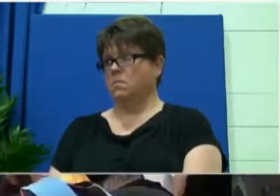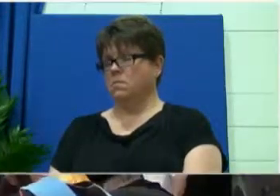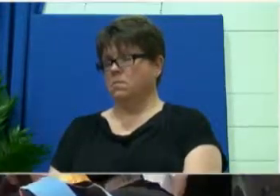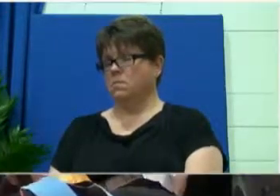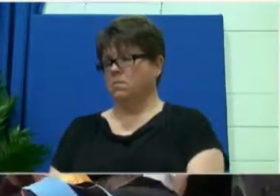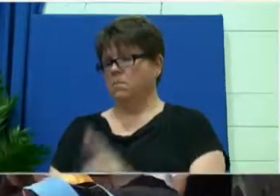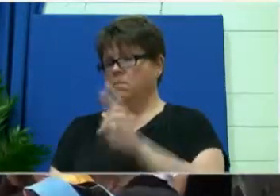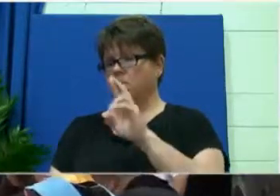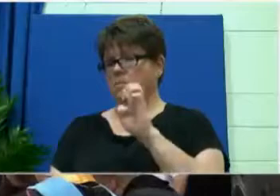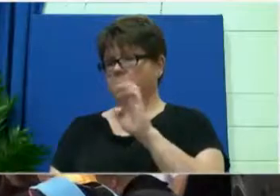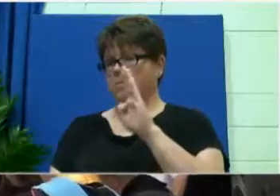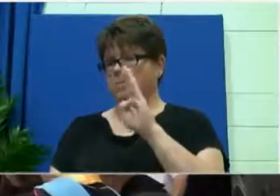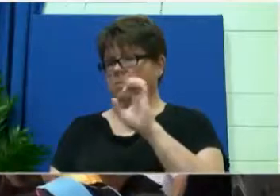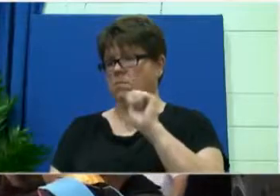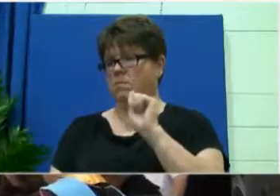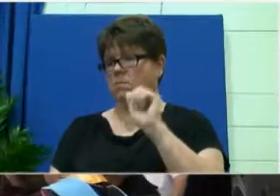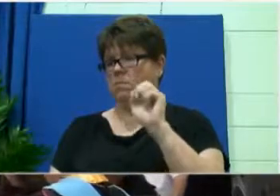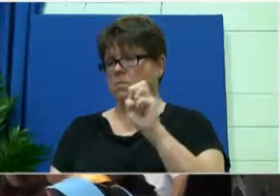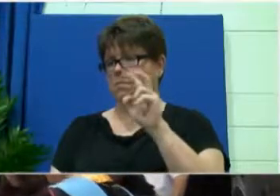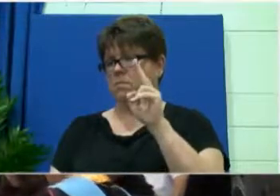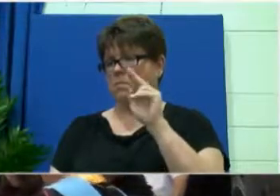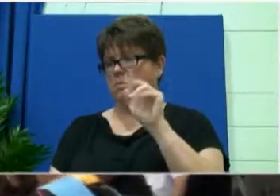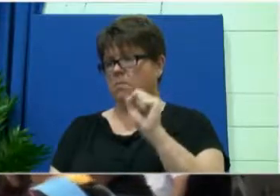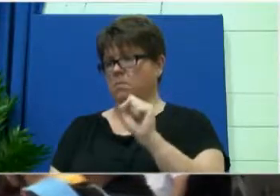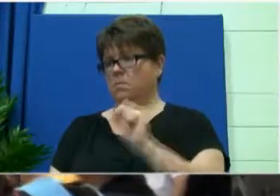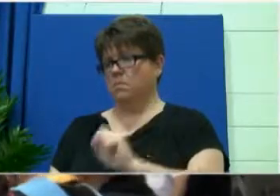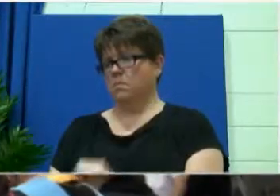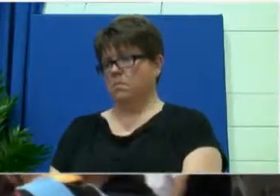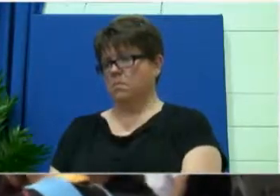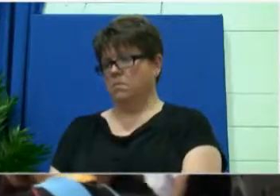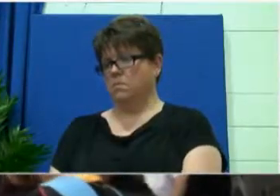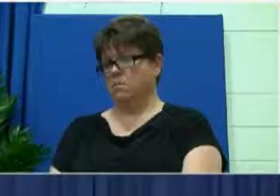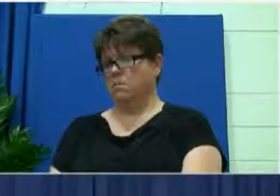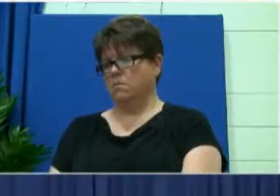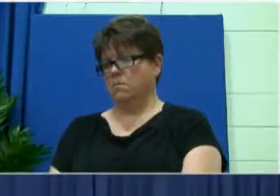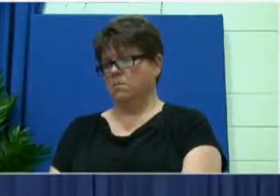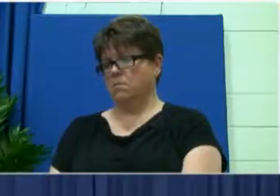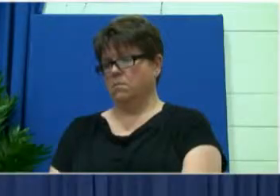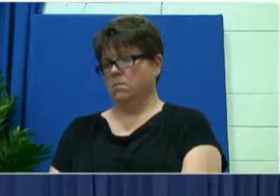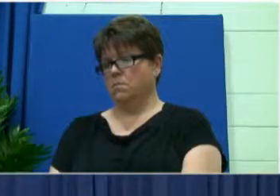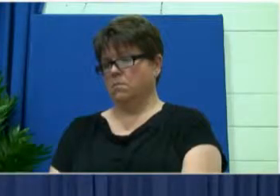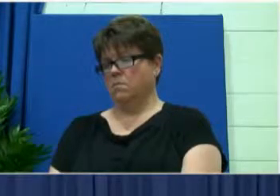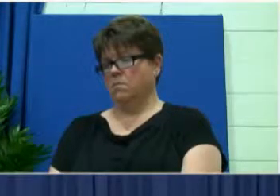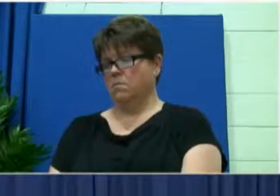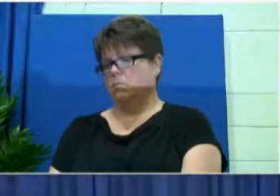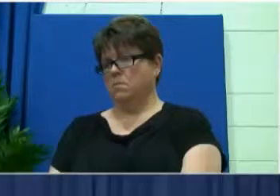Rebecca A. Evans, magna cum laude, Associate in Applied Science, Culinary Arts.